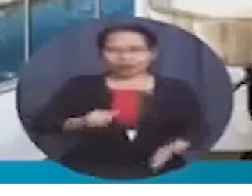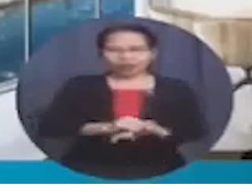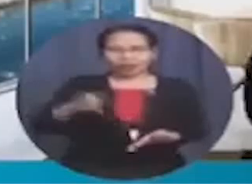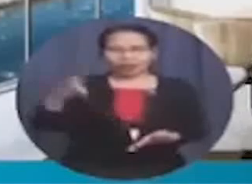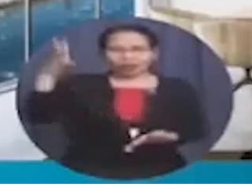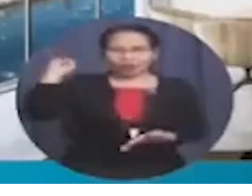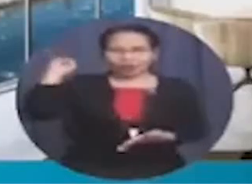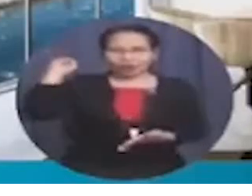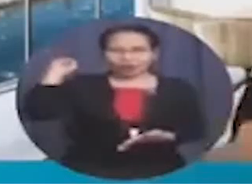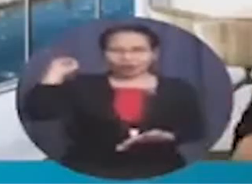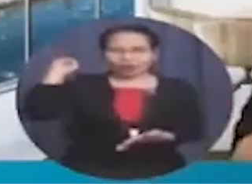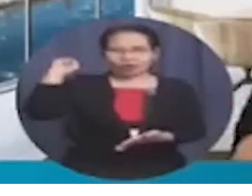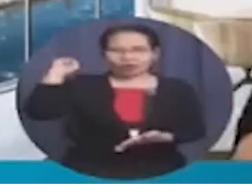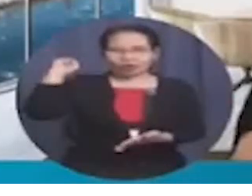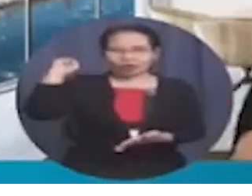was